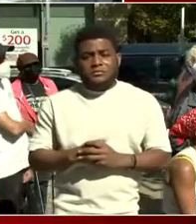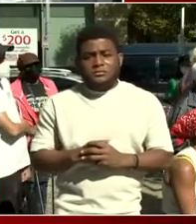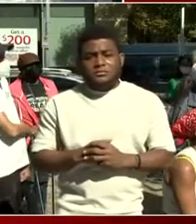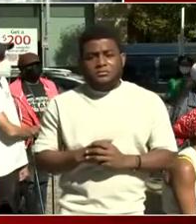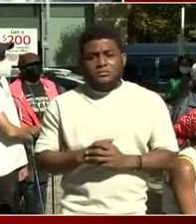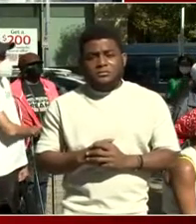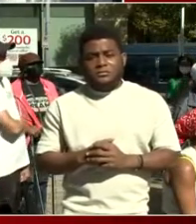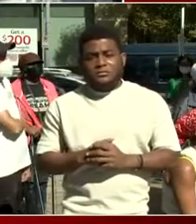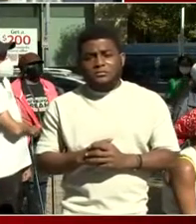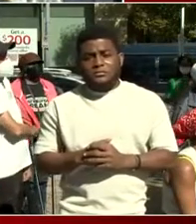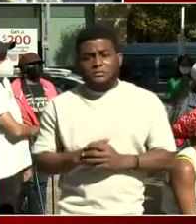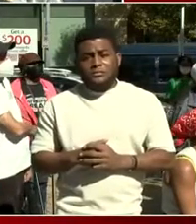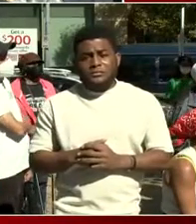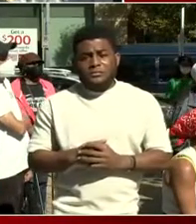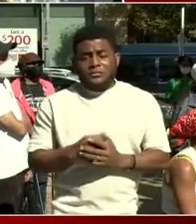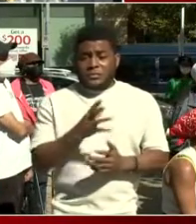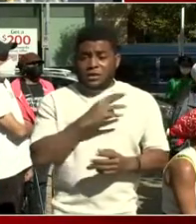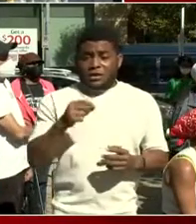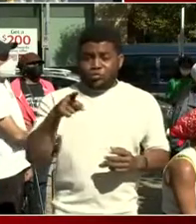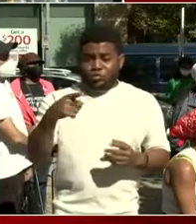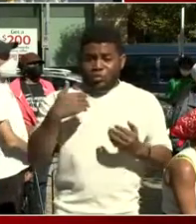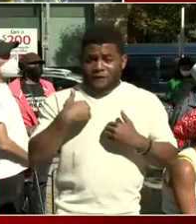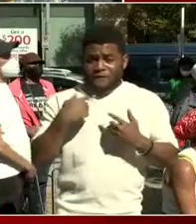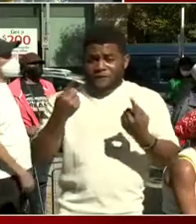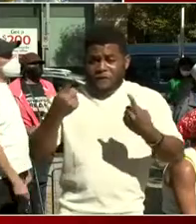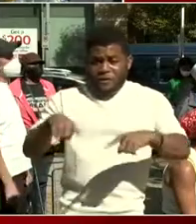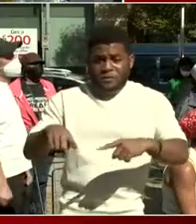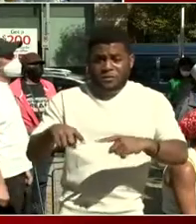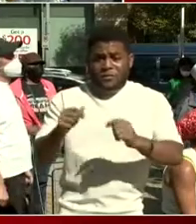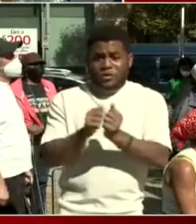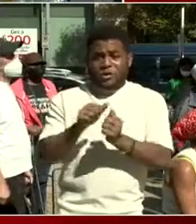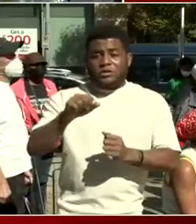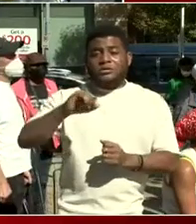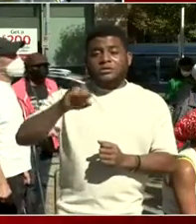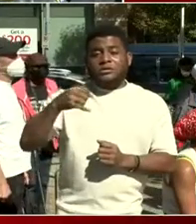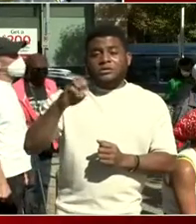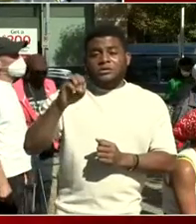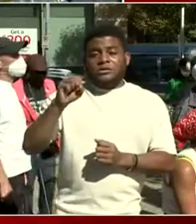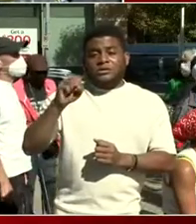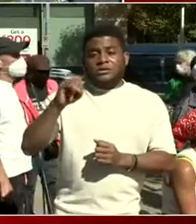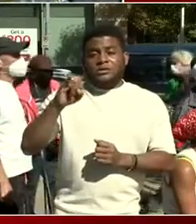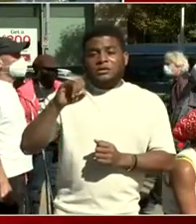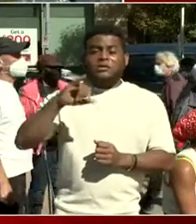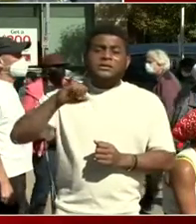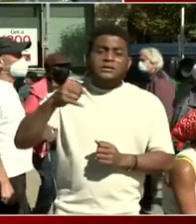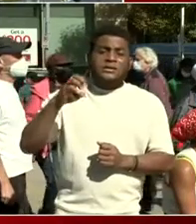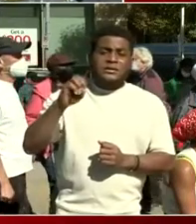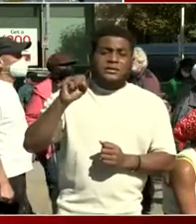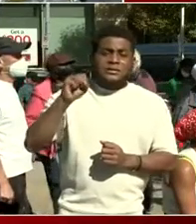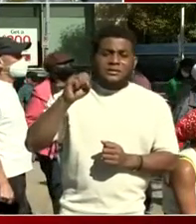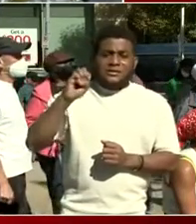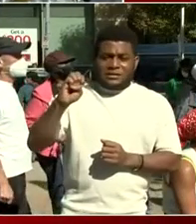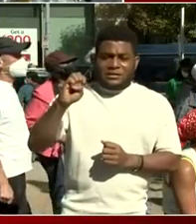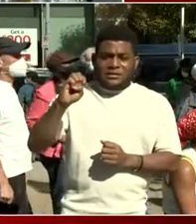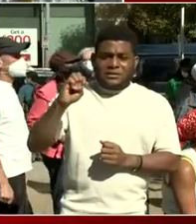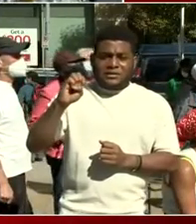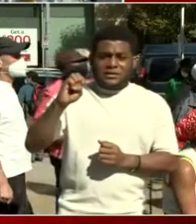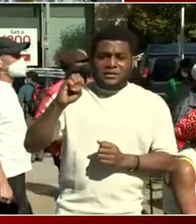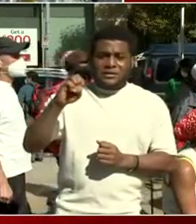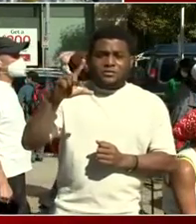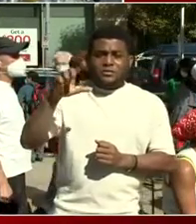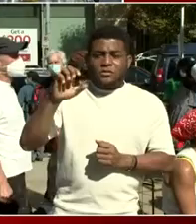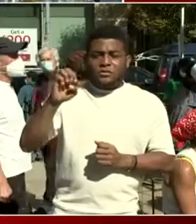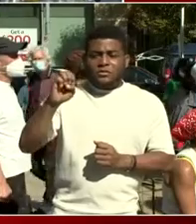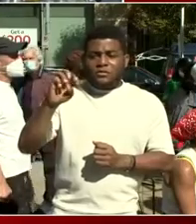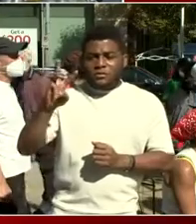as the agreement you had with Jesse Liu? Well, we will. We have had a transition, and I look forward to meeting